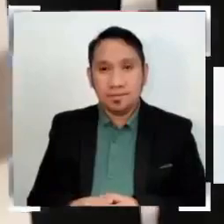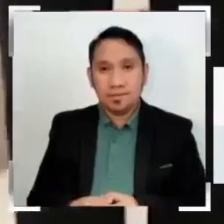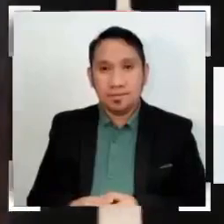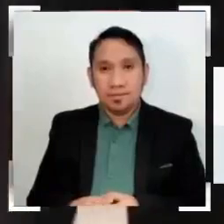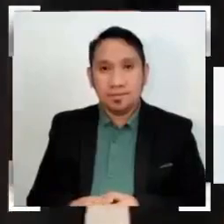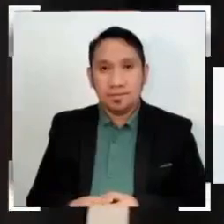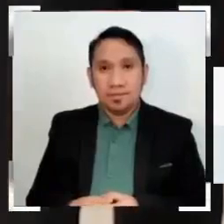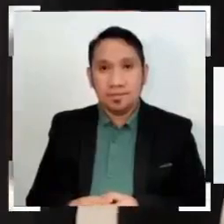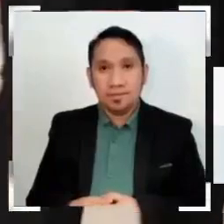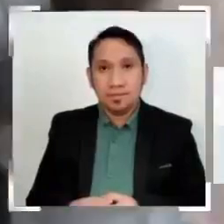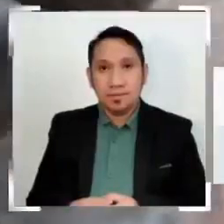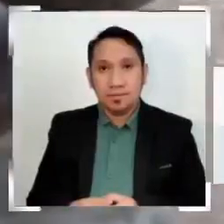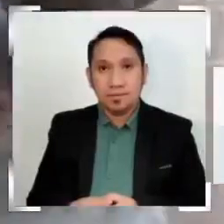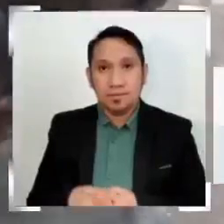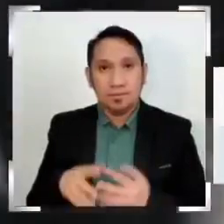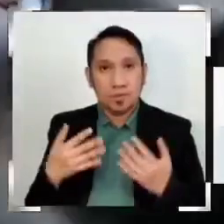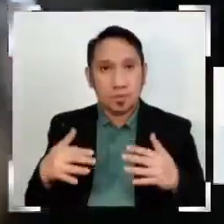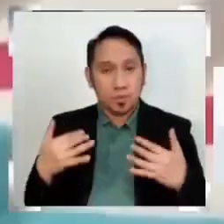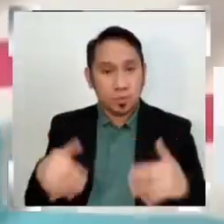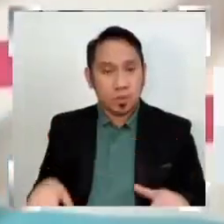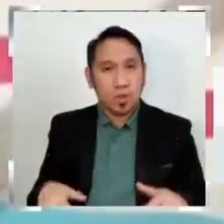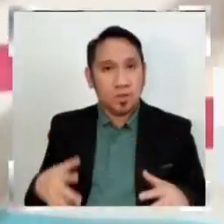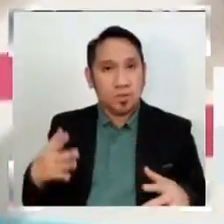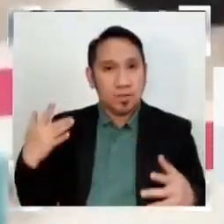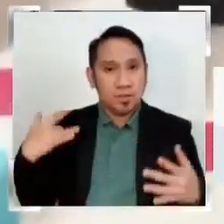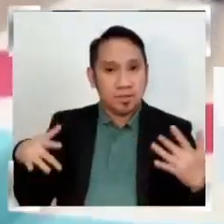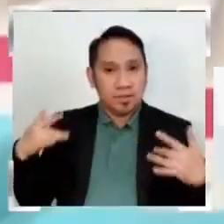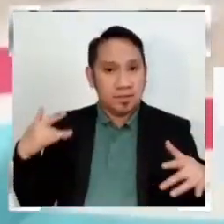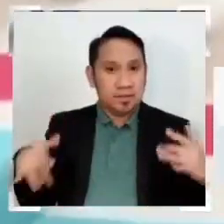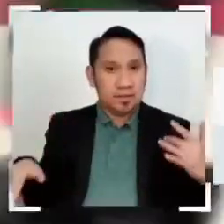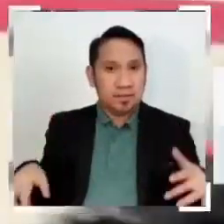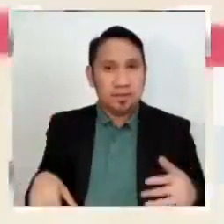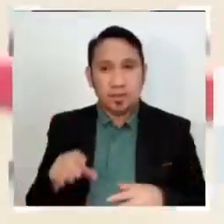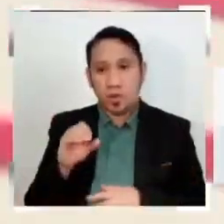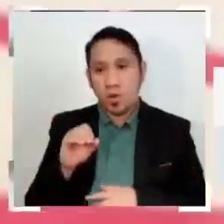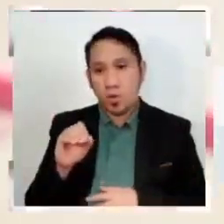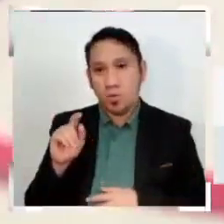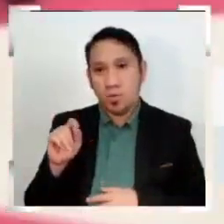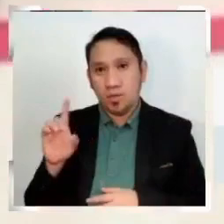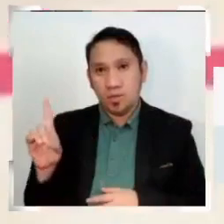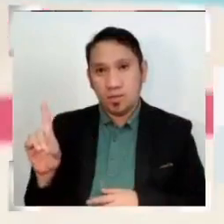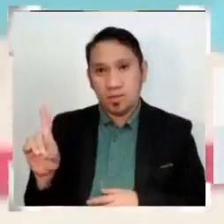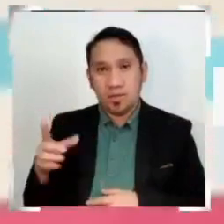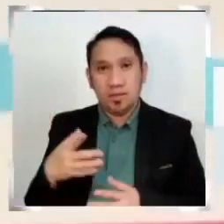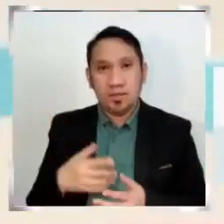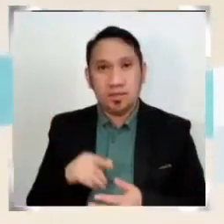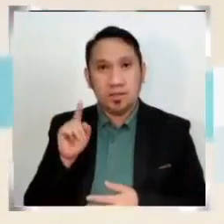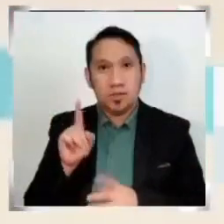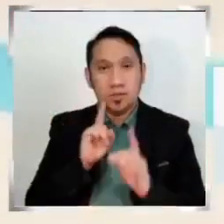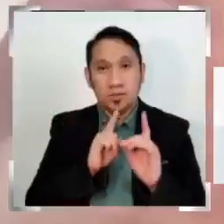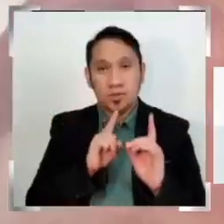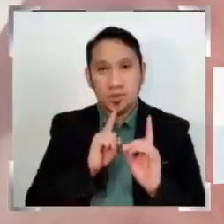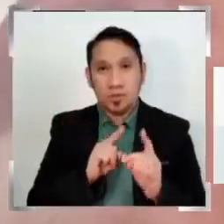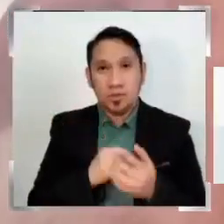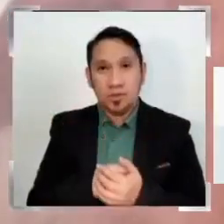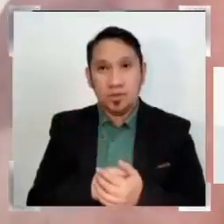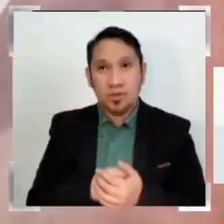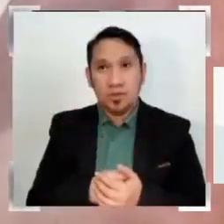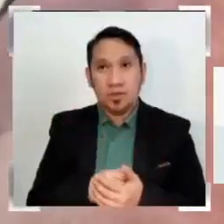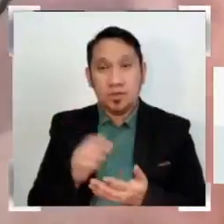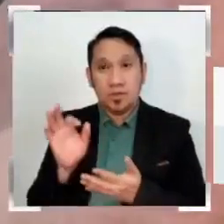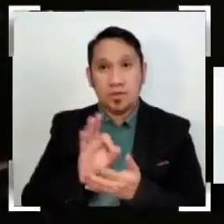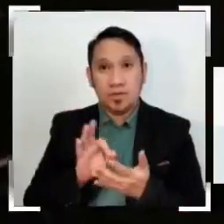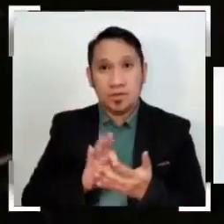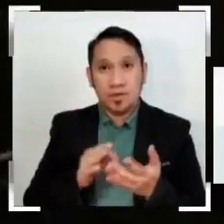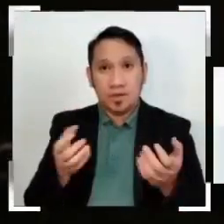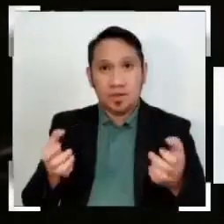Phenomenal, extravagant, a top-notch ang OOTDs and classic fits na mga dumalo sa most prestigious fashion event na Met